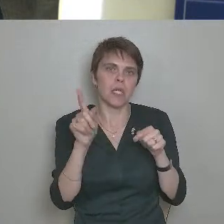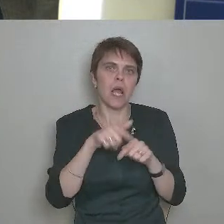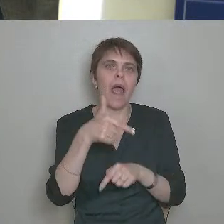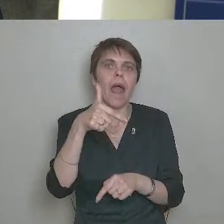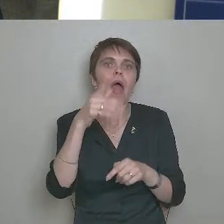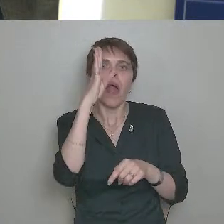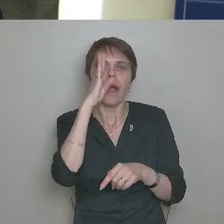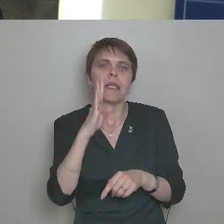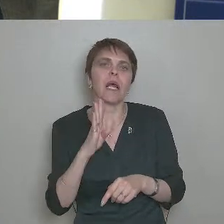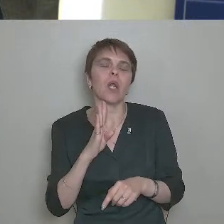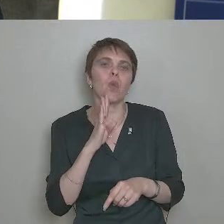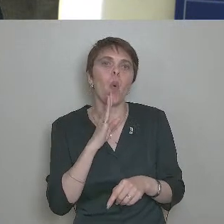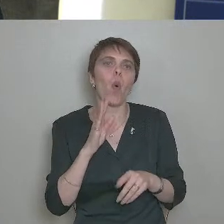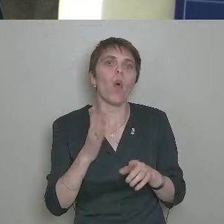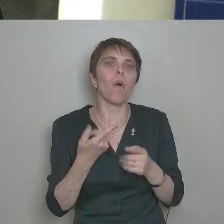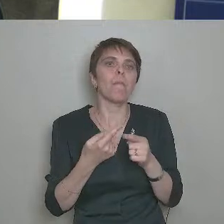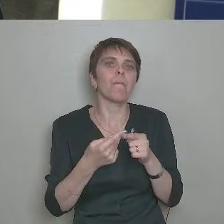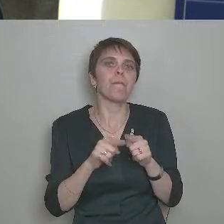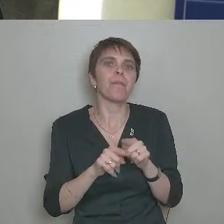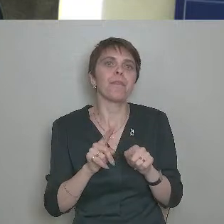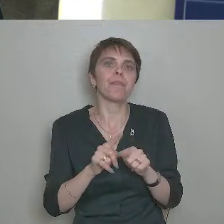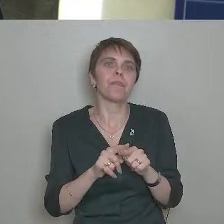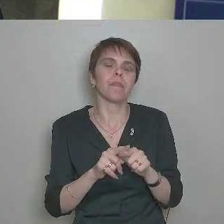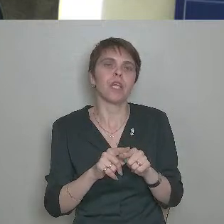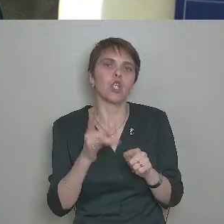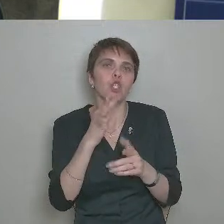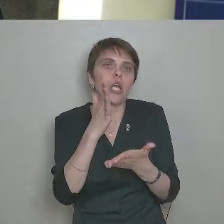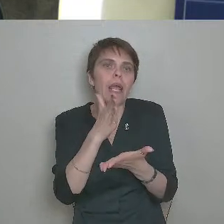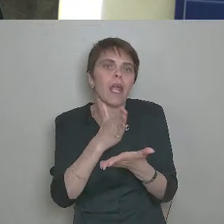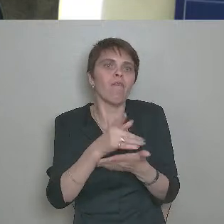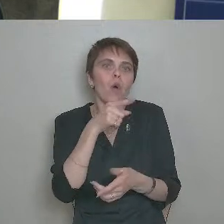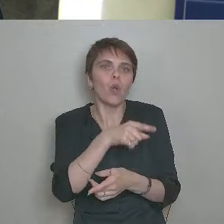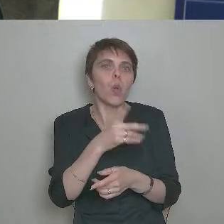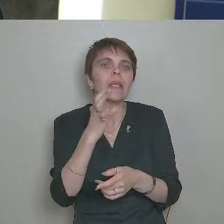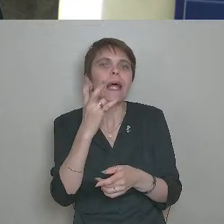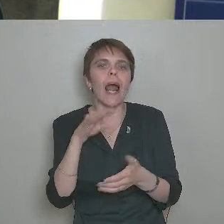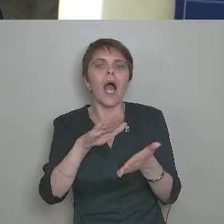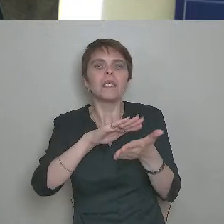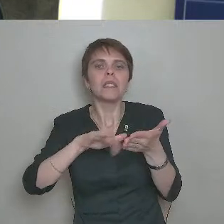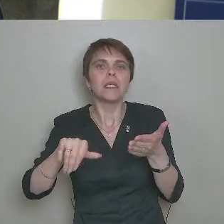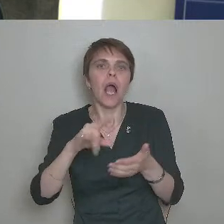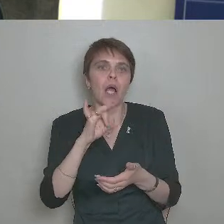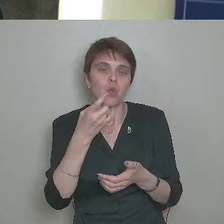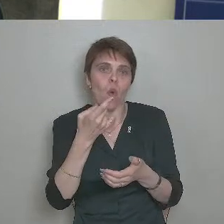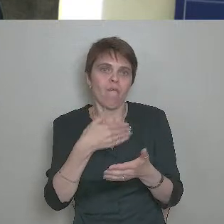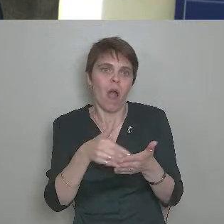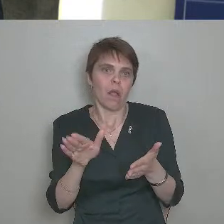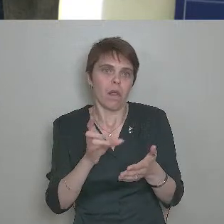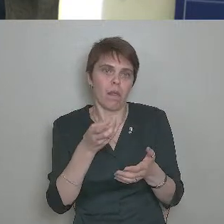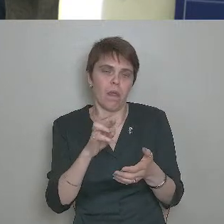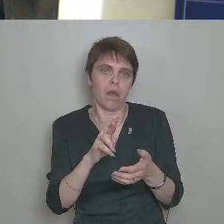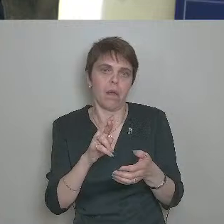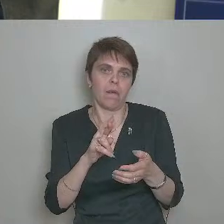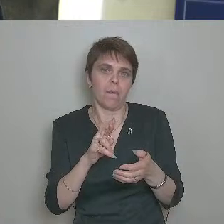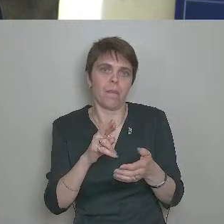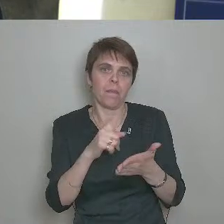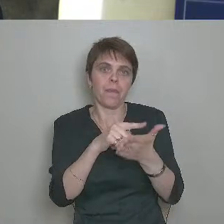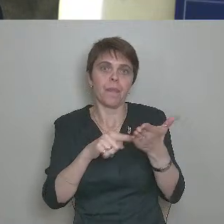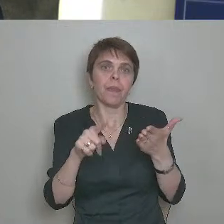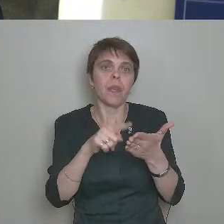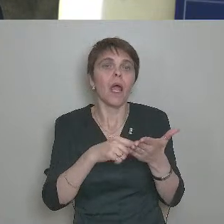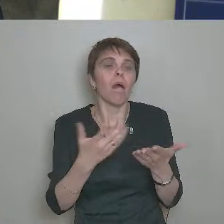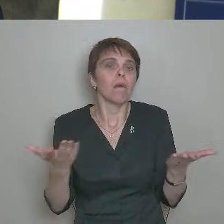violation, does that mean that gender representation, if it is missing, could it serve the ground for